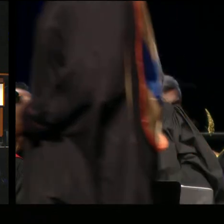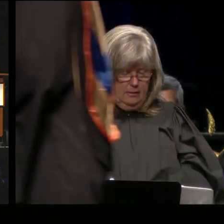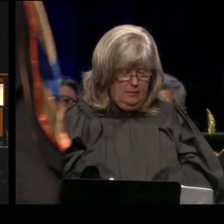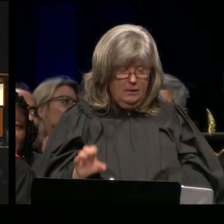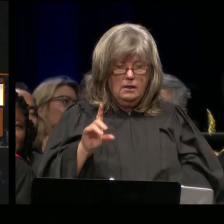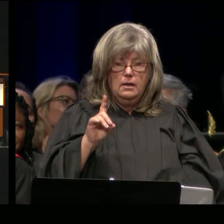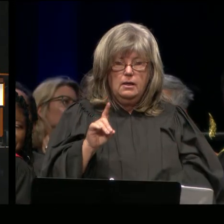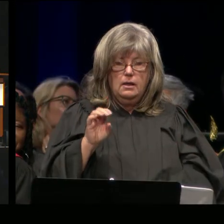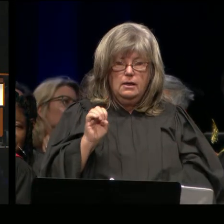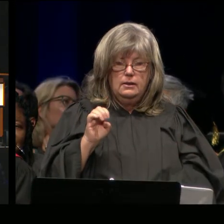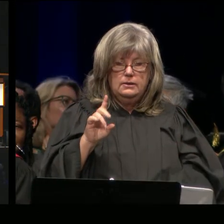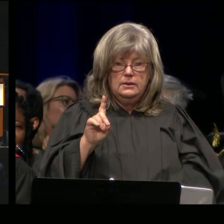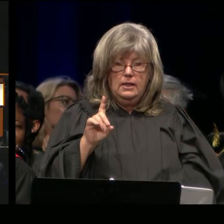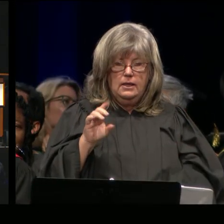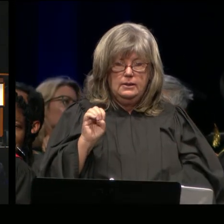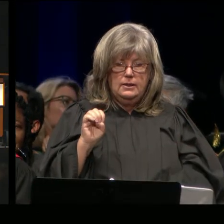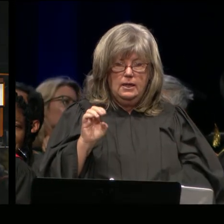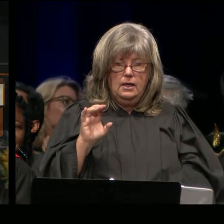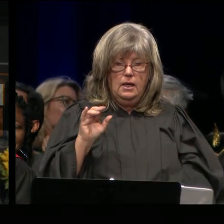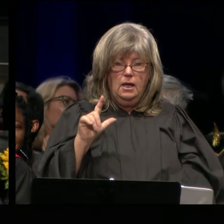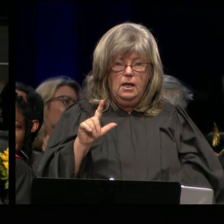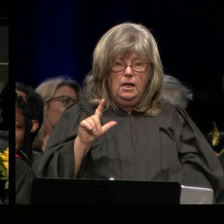Dede Yorshesi.